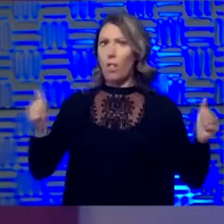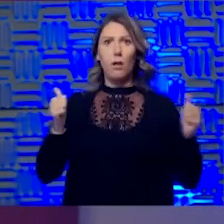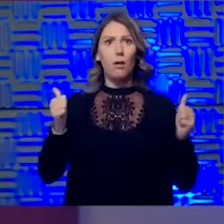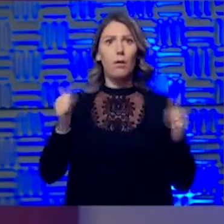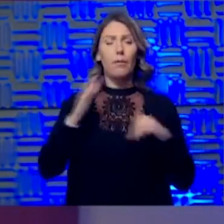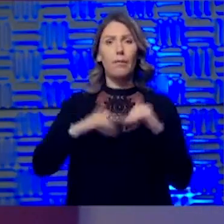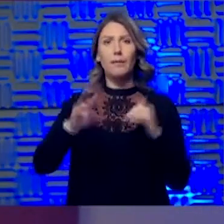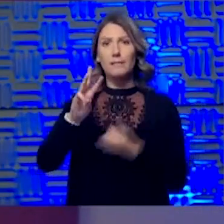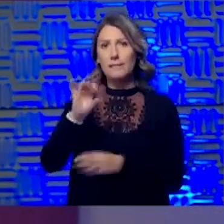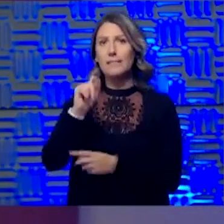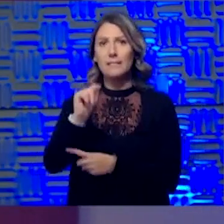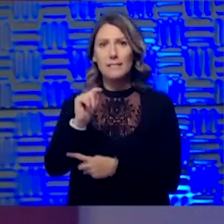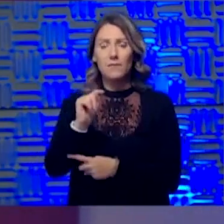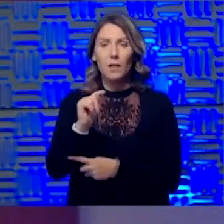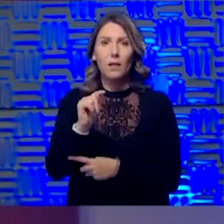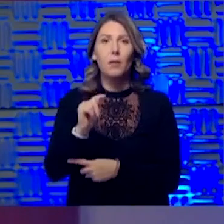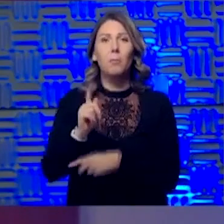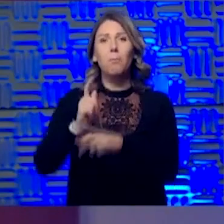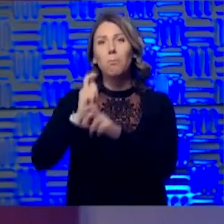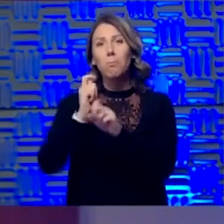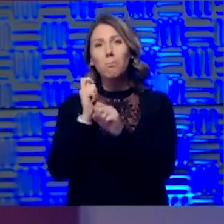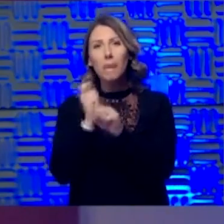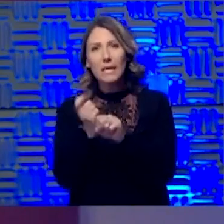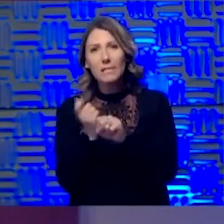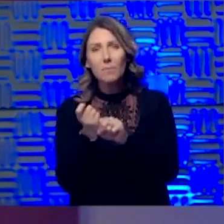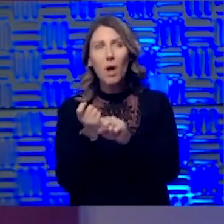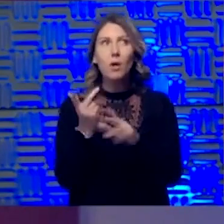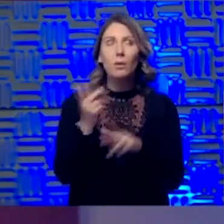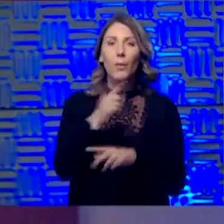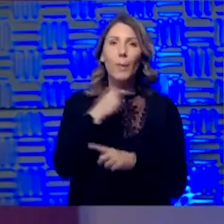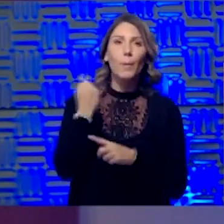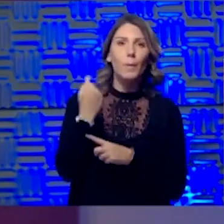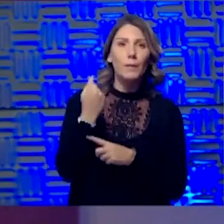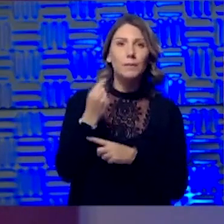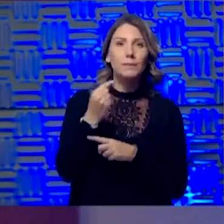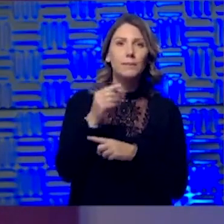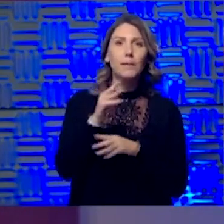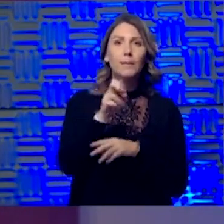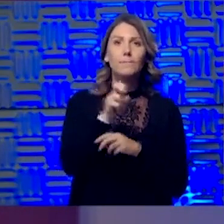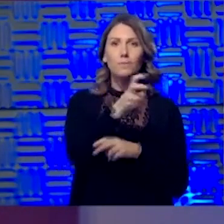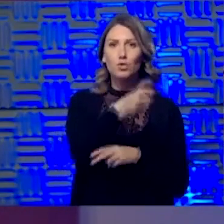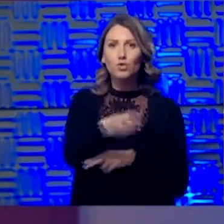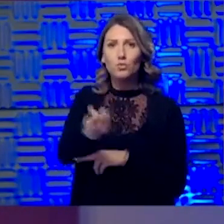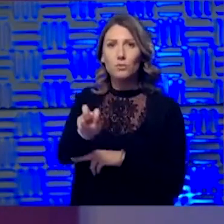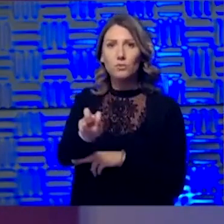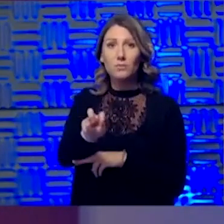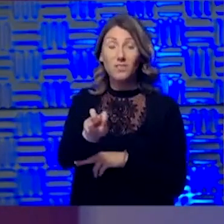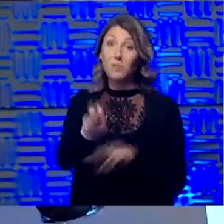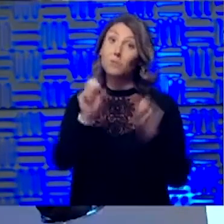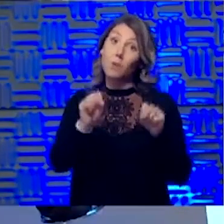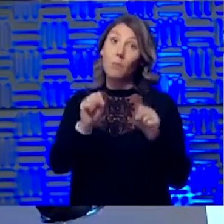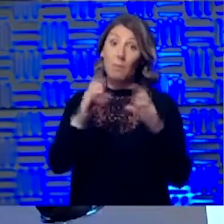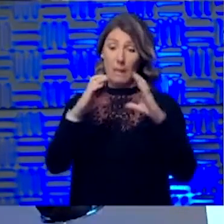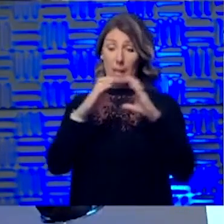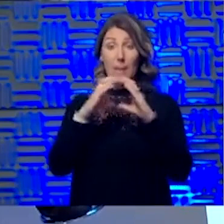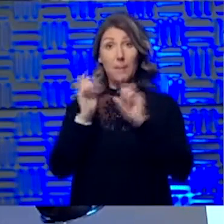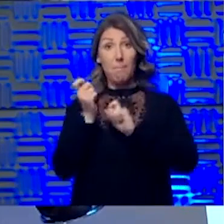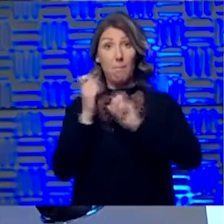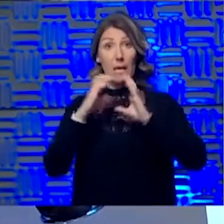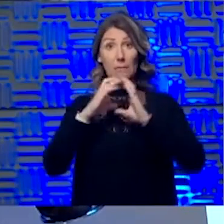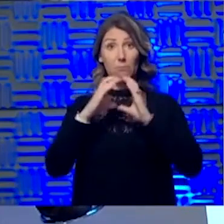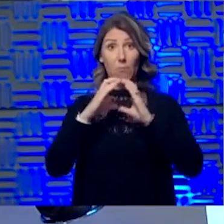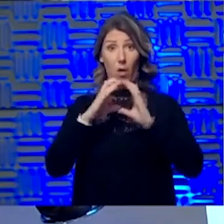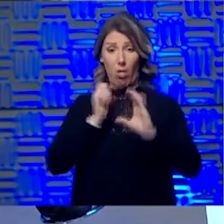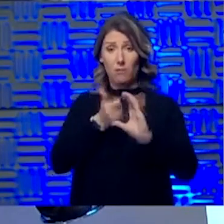is probably, the risk of transmission there is probably the baseball itself. Yeah, well, and just I think